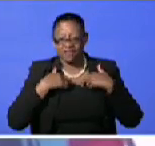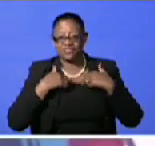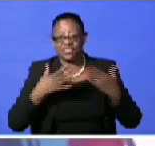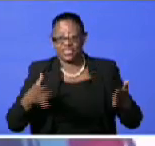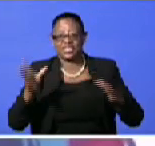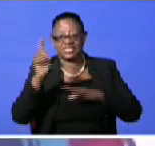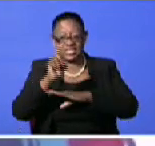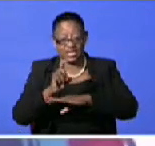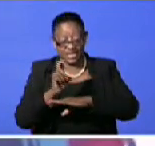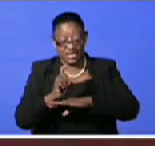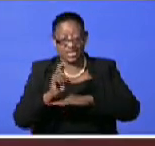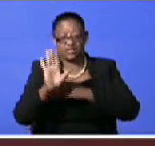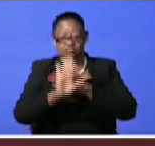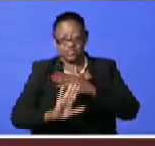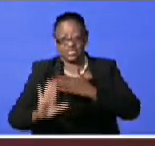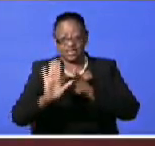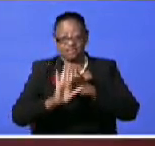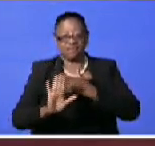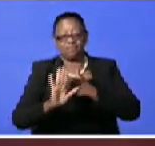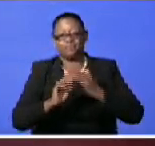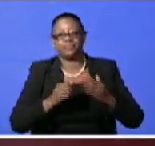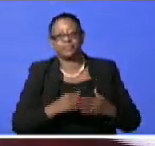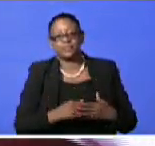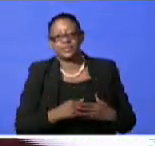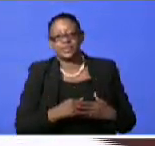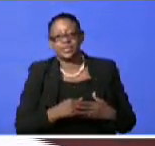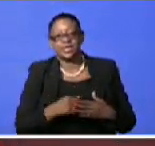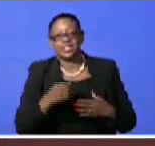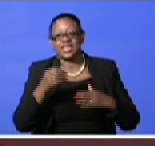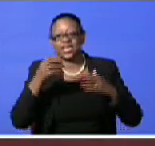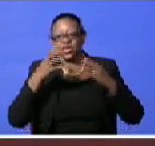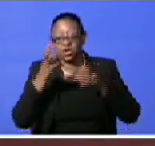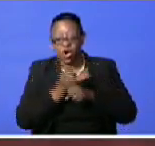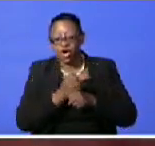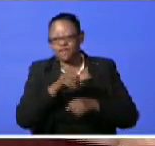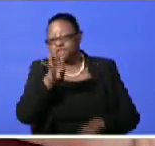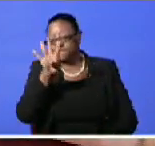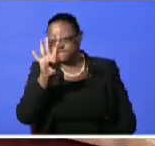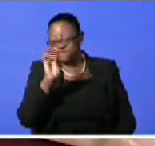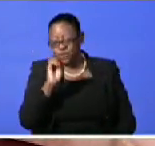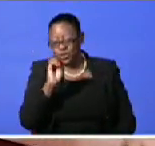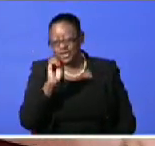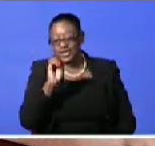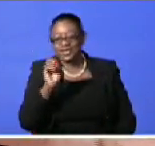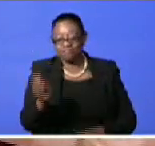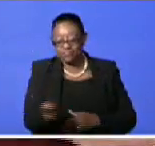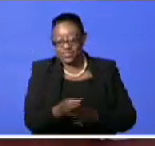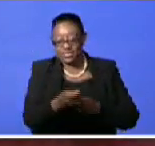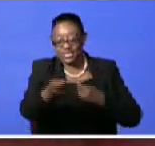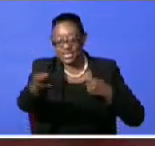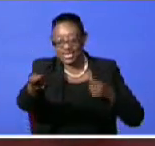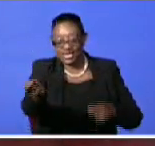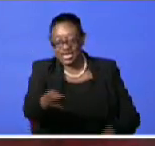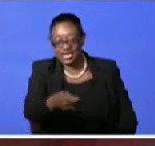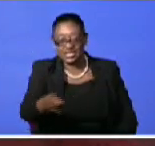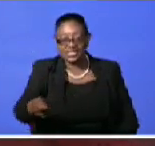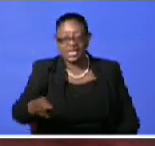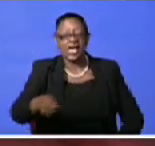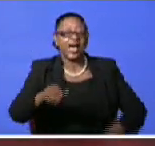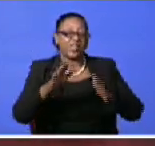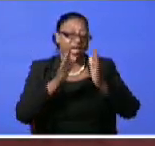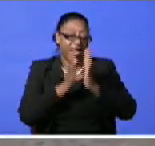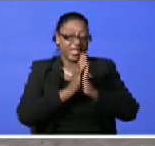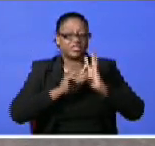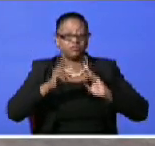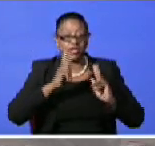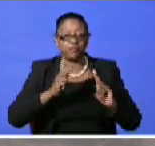so safely. Well, having secured 40 canes already, Roll is making the appeal to corporate Bahamas and others who can